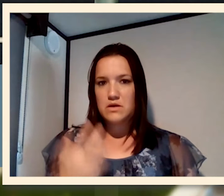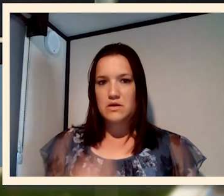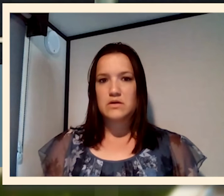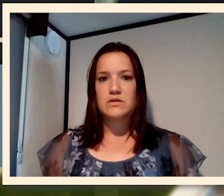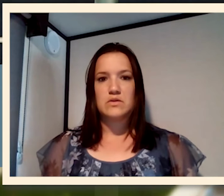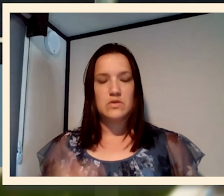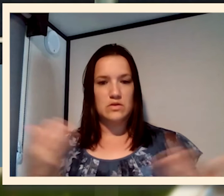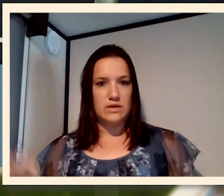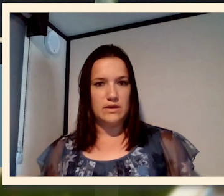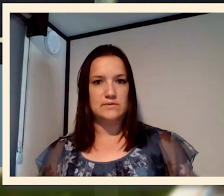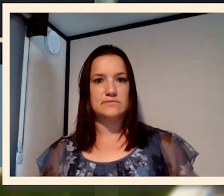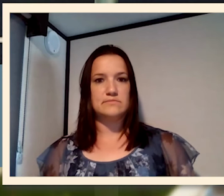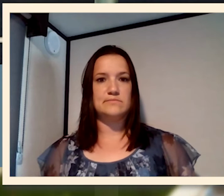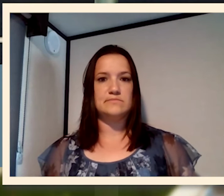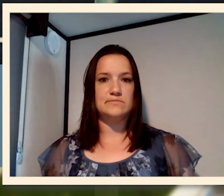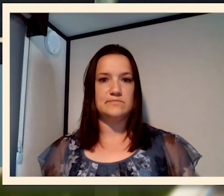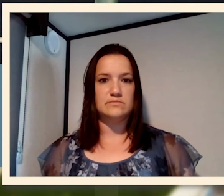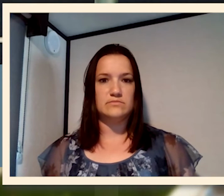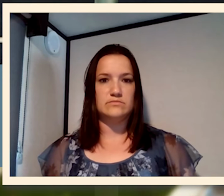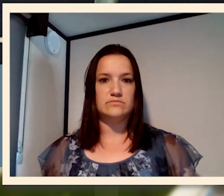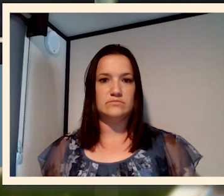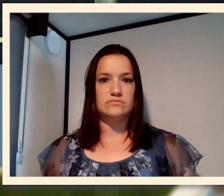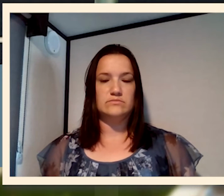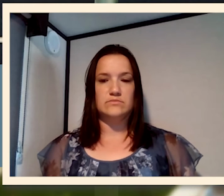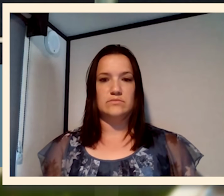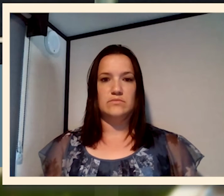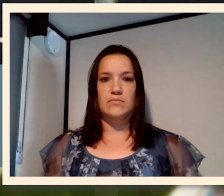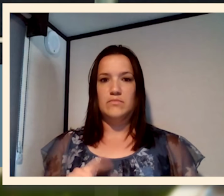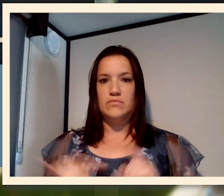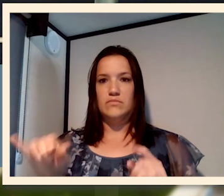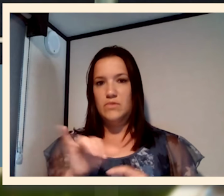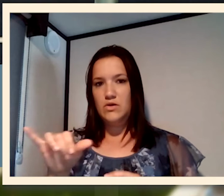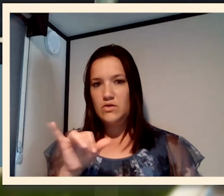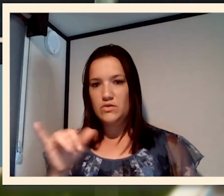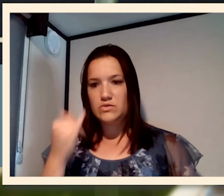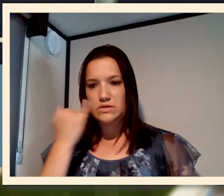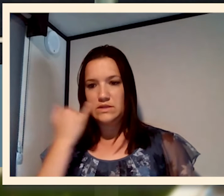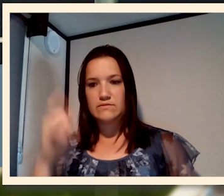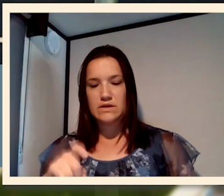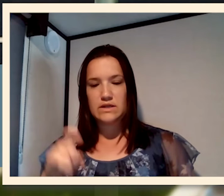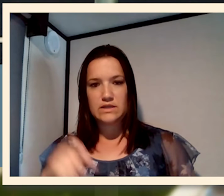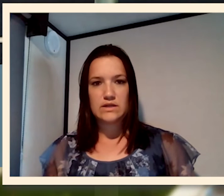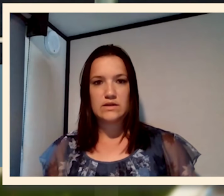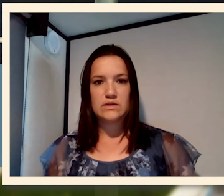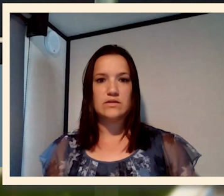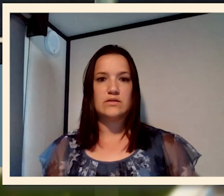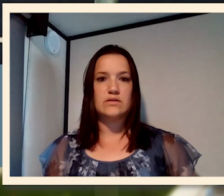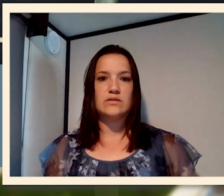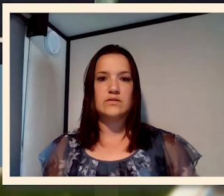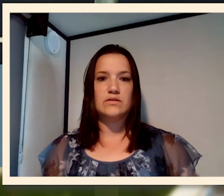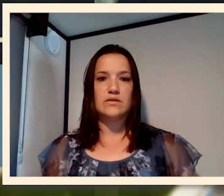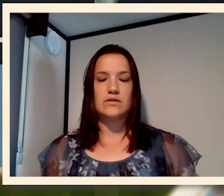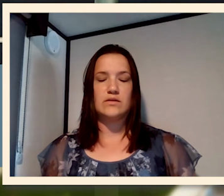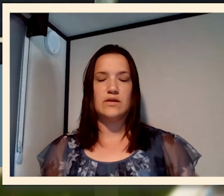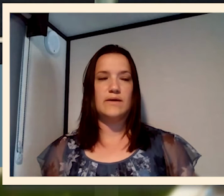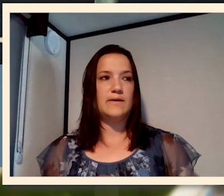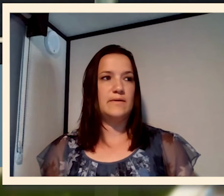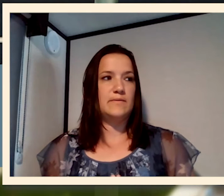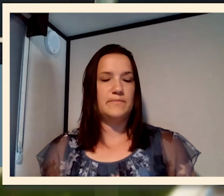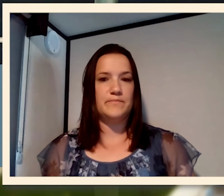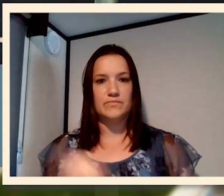throughout the organization. They're there, you know, present to deter, but also if they need